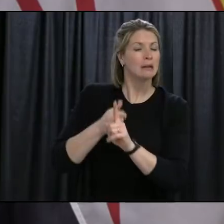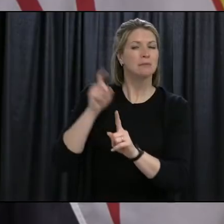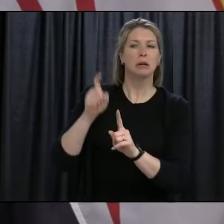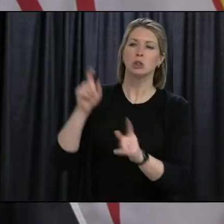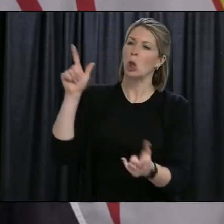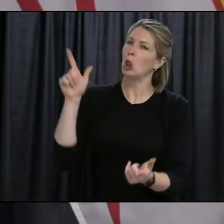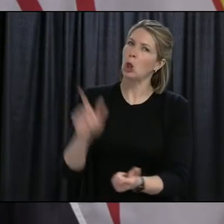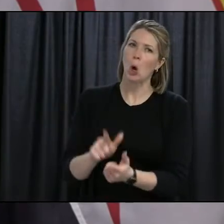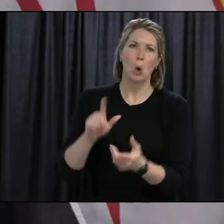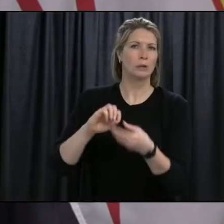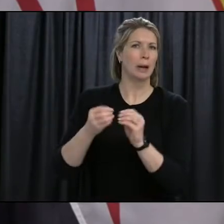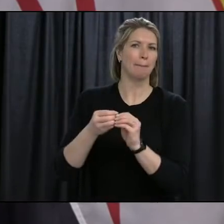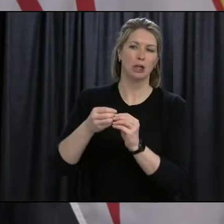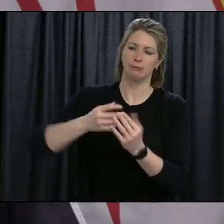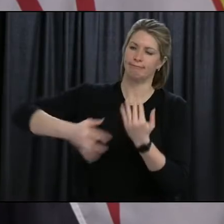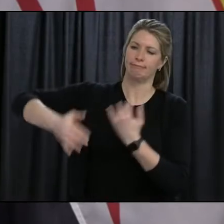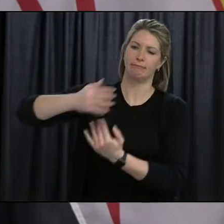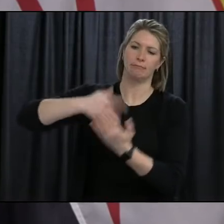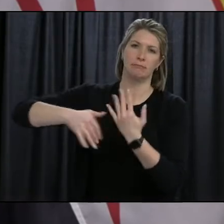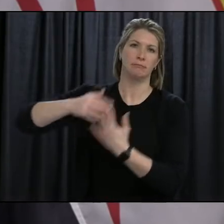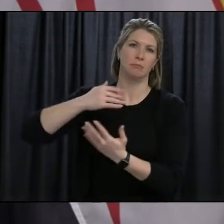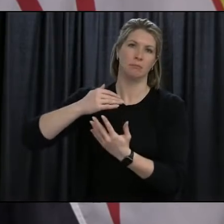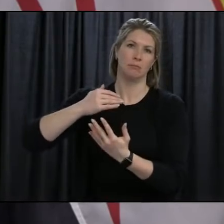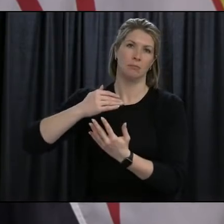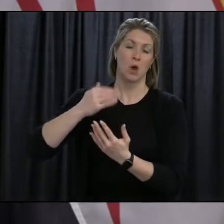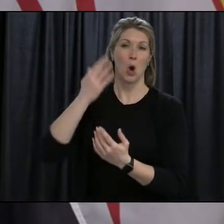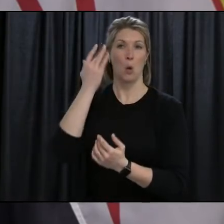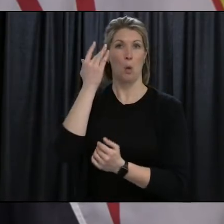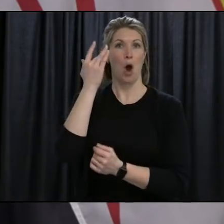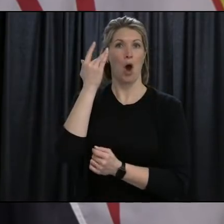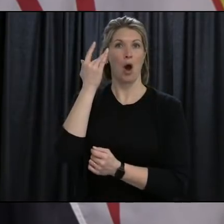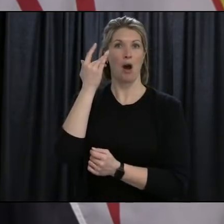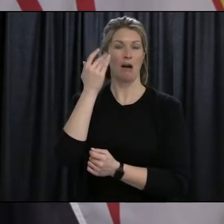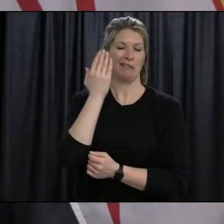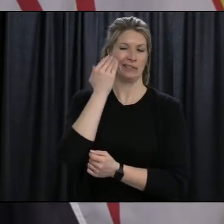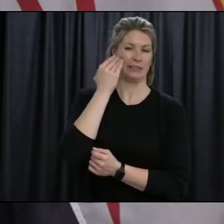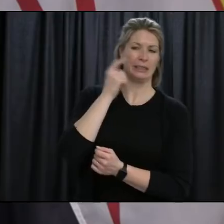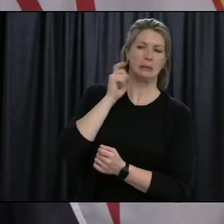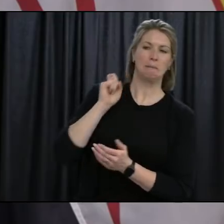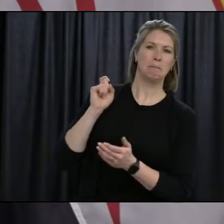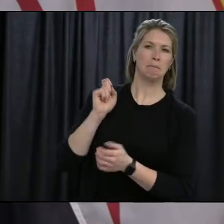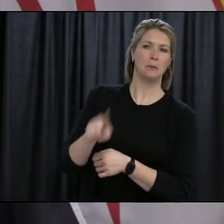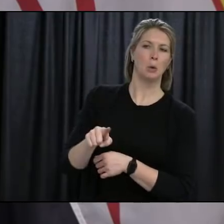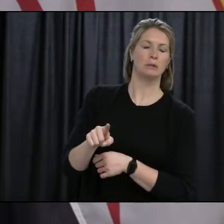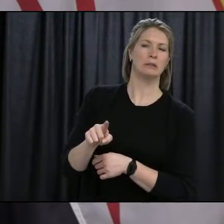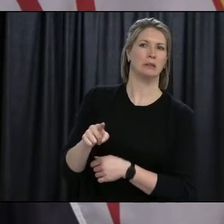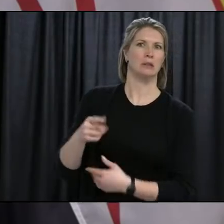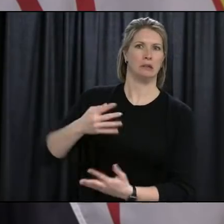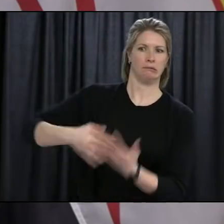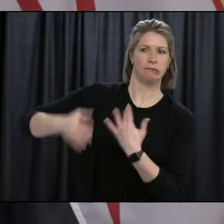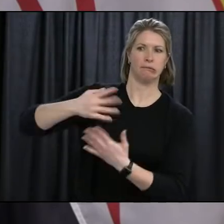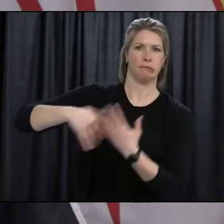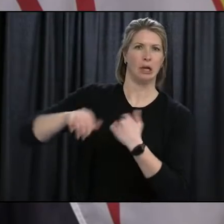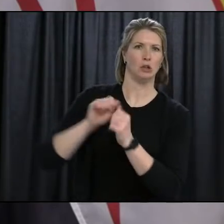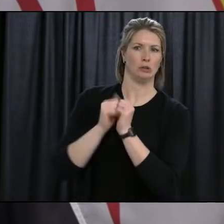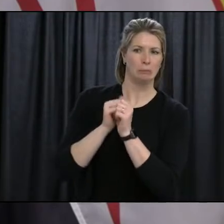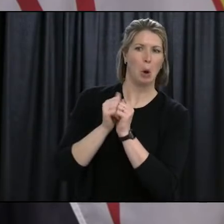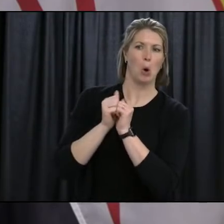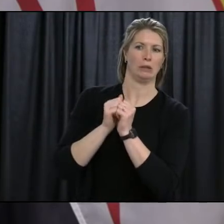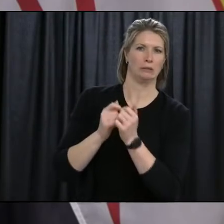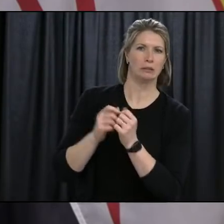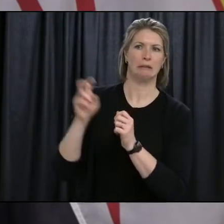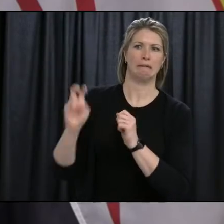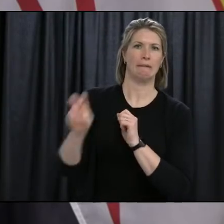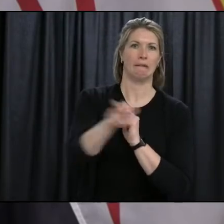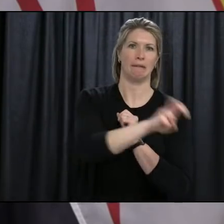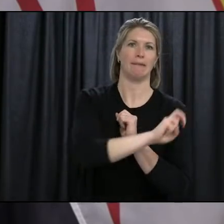with this outbreak, we did see that there was a fair bit of spread that came through, social and sporting and recreation events.